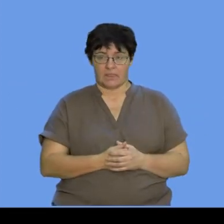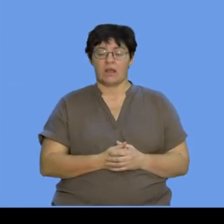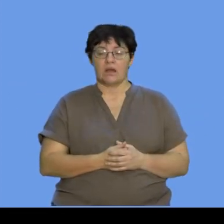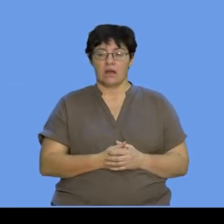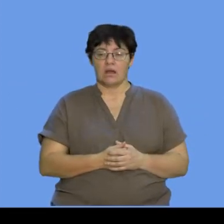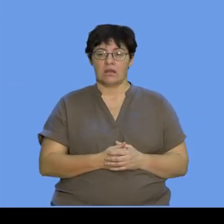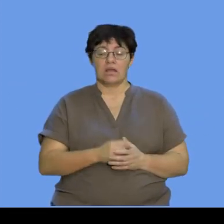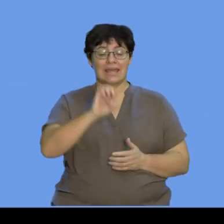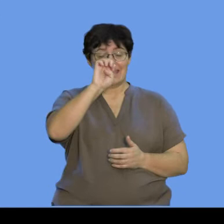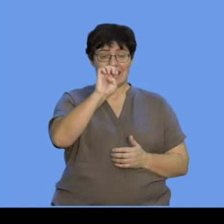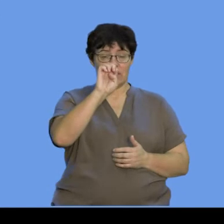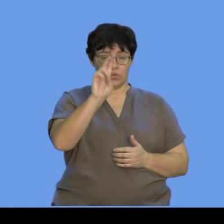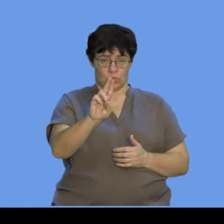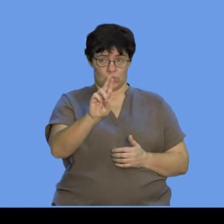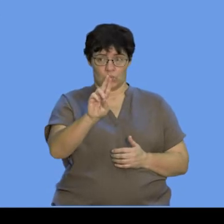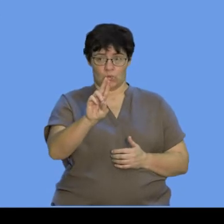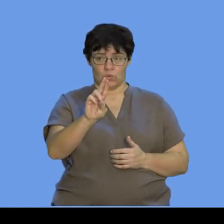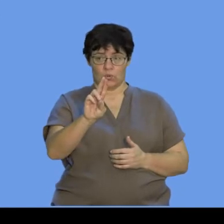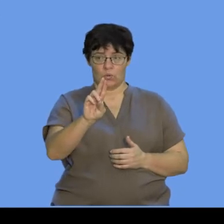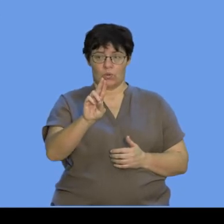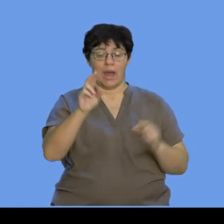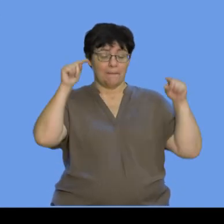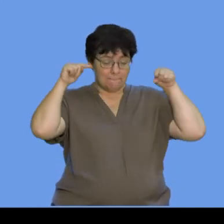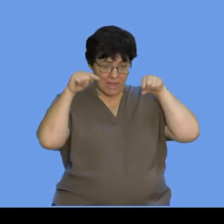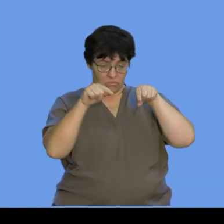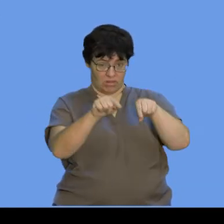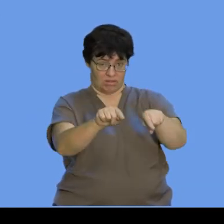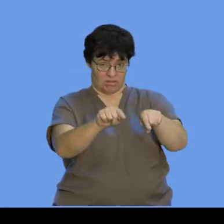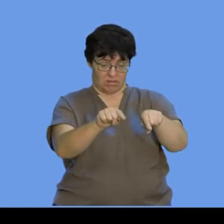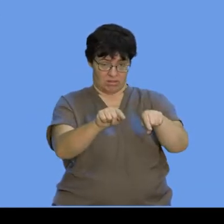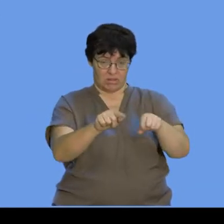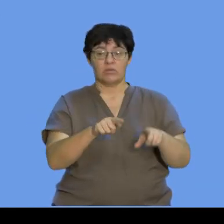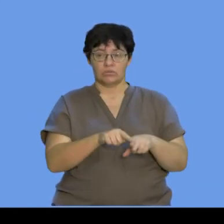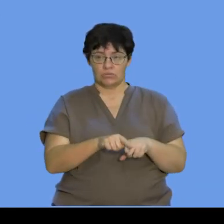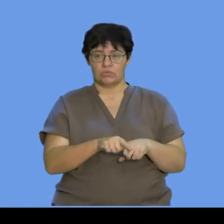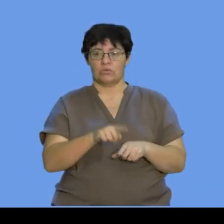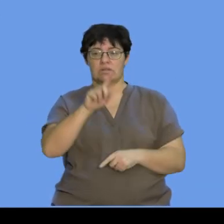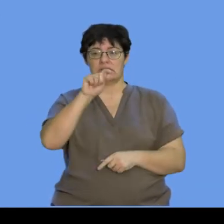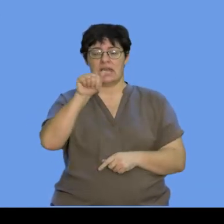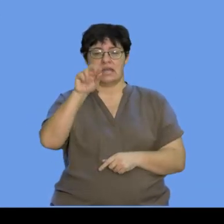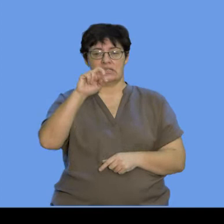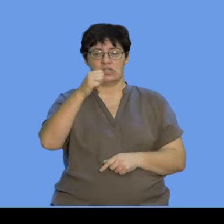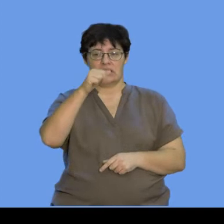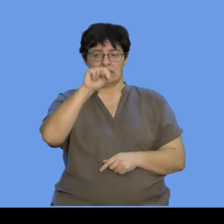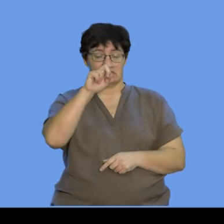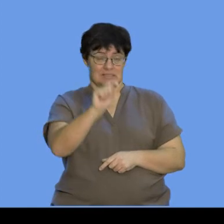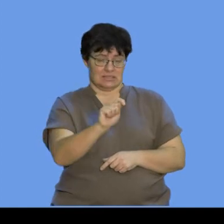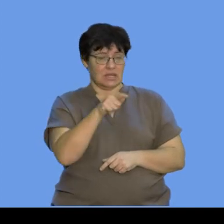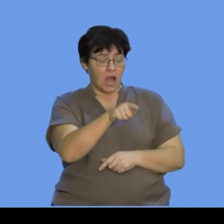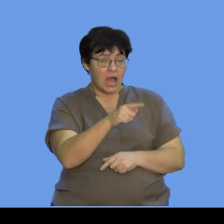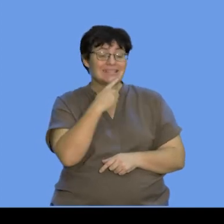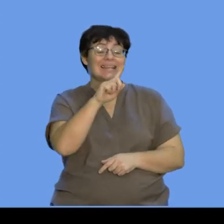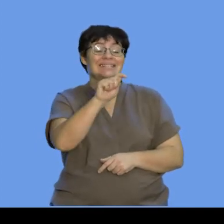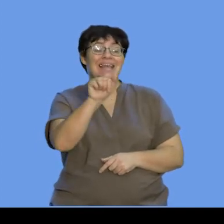chord EU is drawn parallel to the tangent. Immediately they are